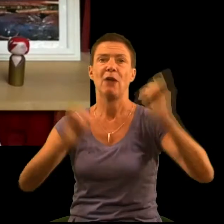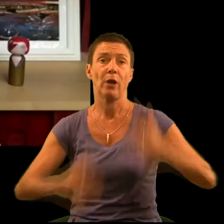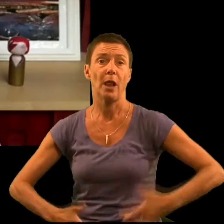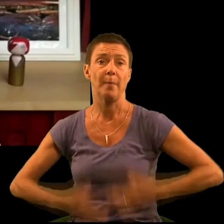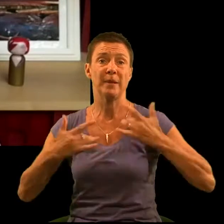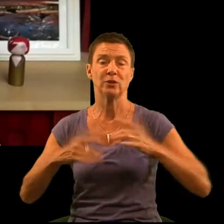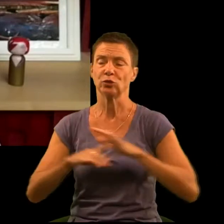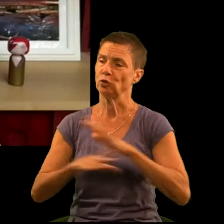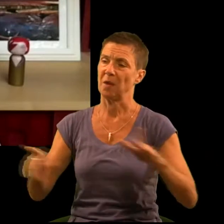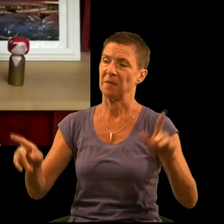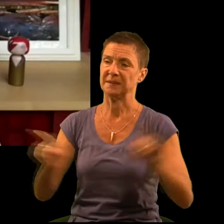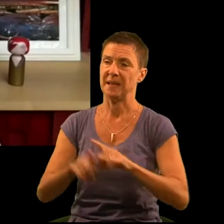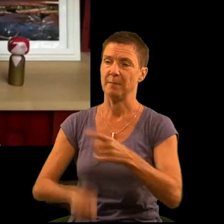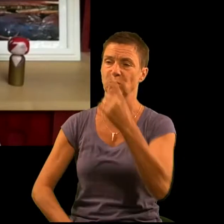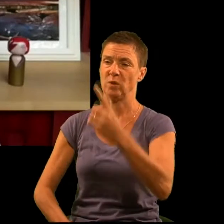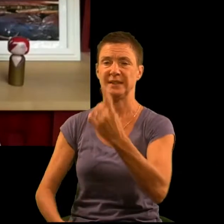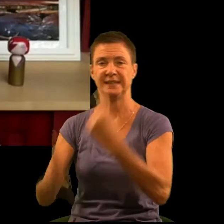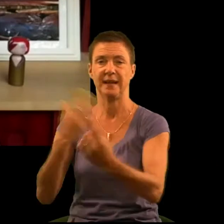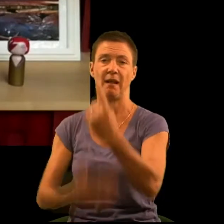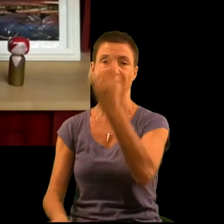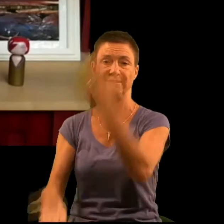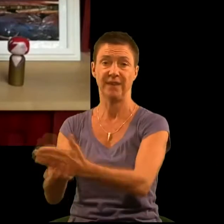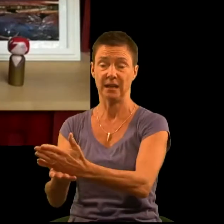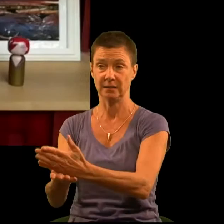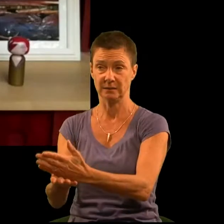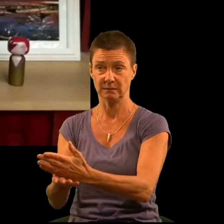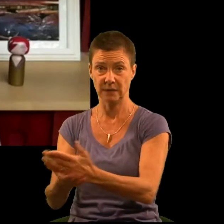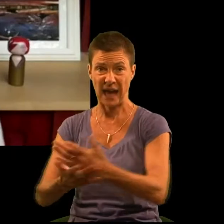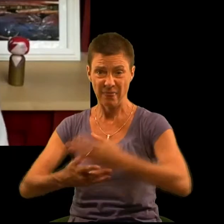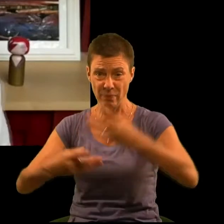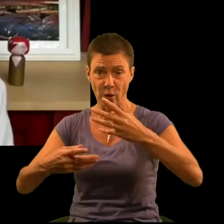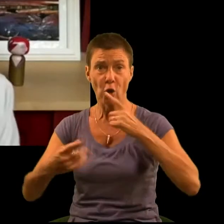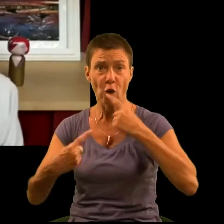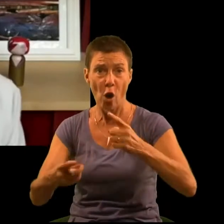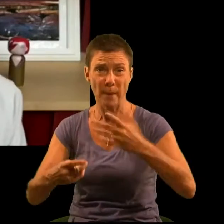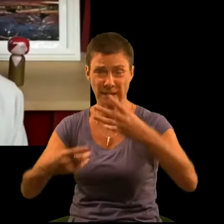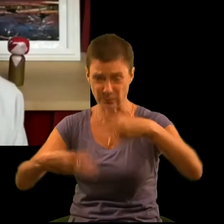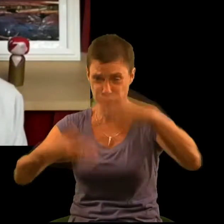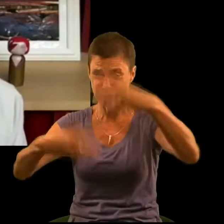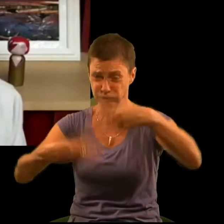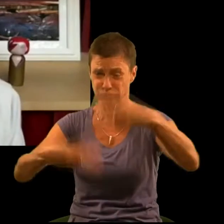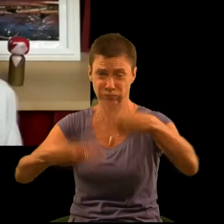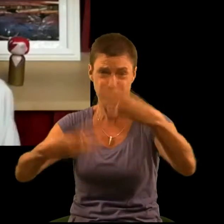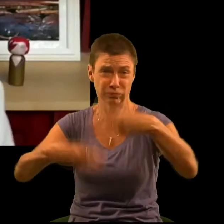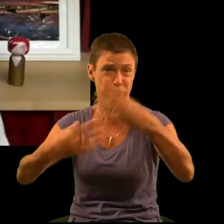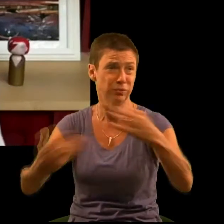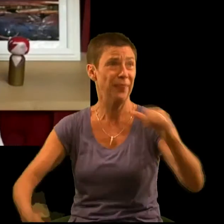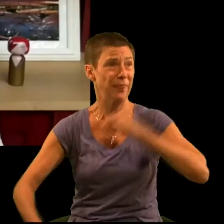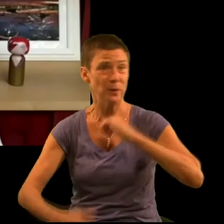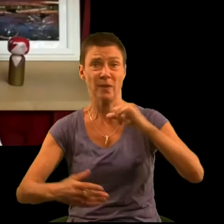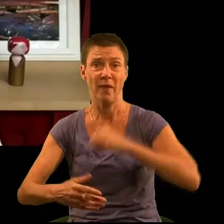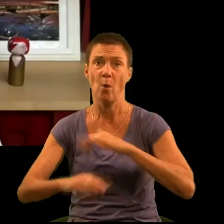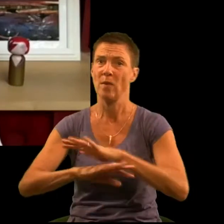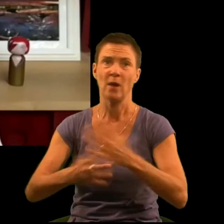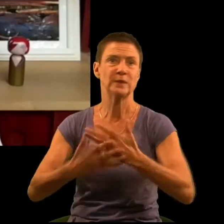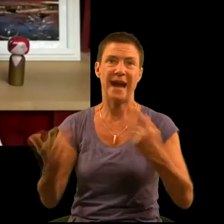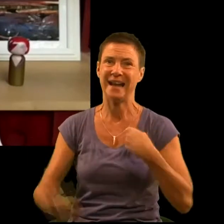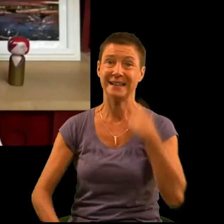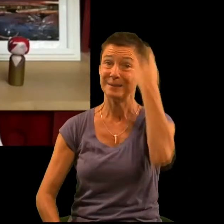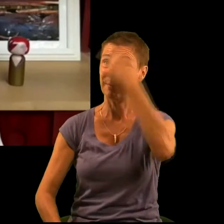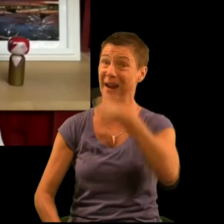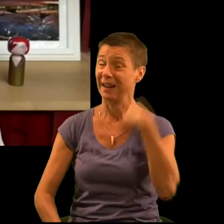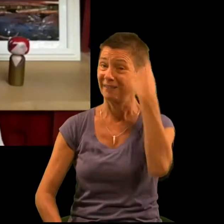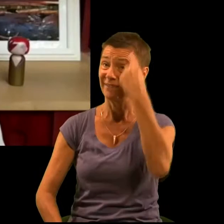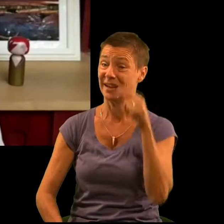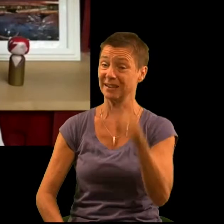carry the weight of a single fact." The comments following this article ran into tens of thousands without one smiley face in the